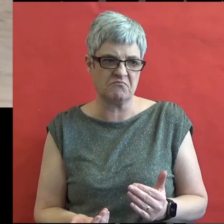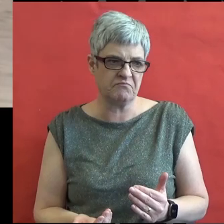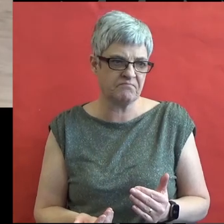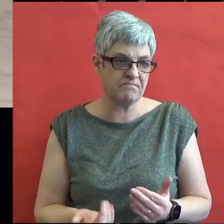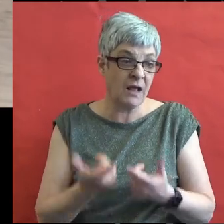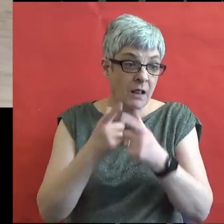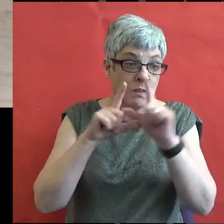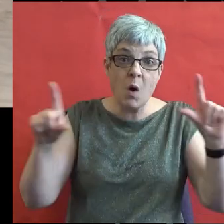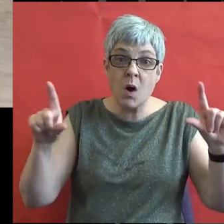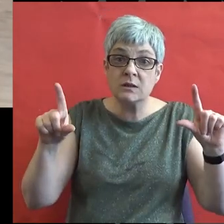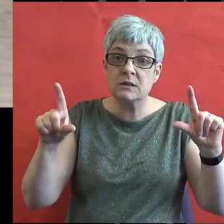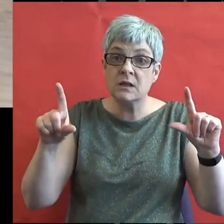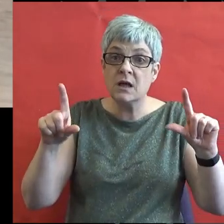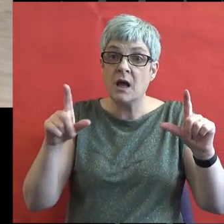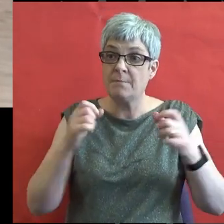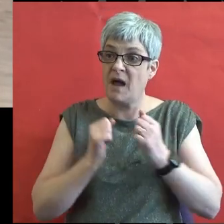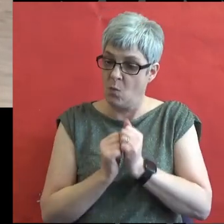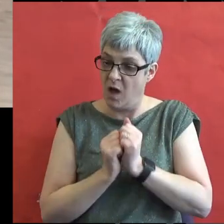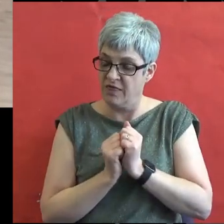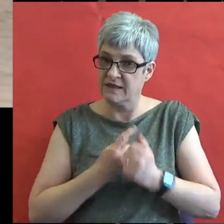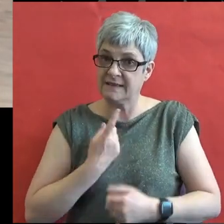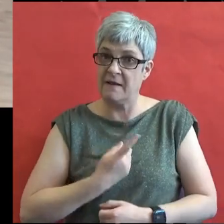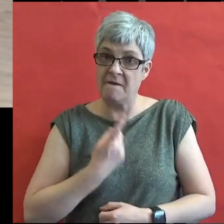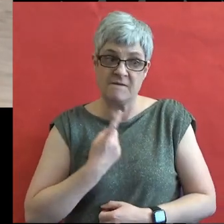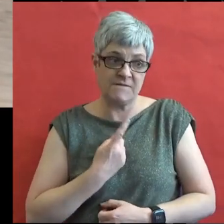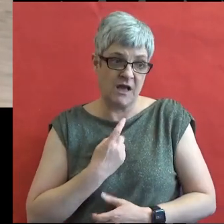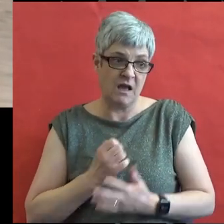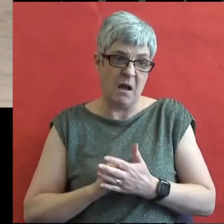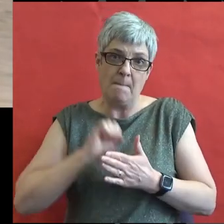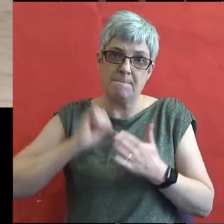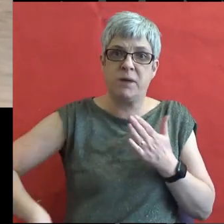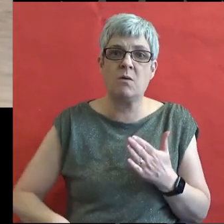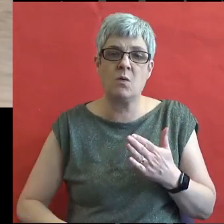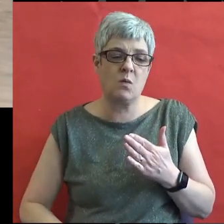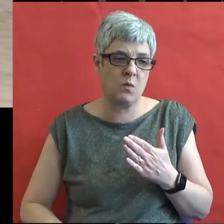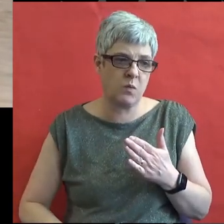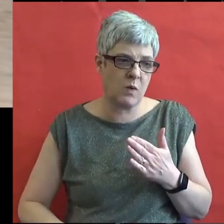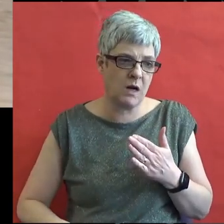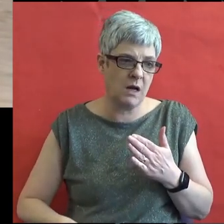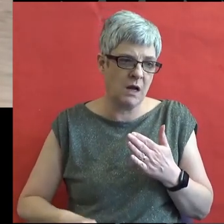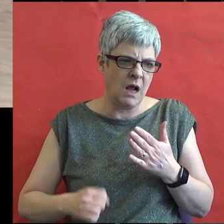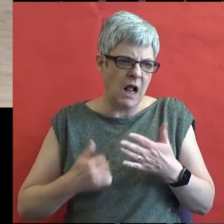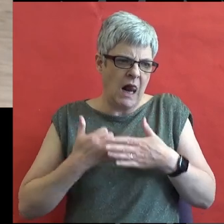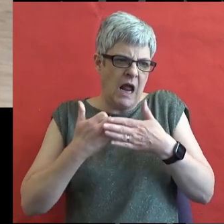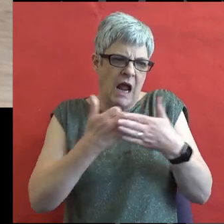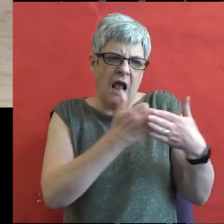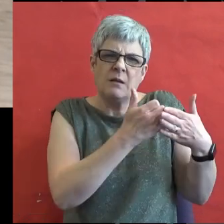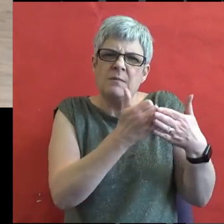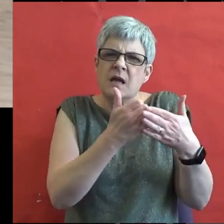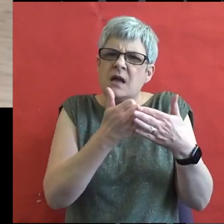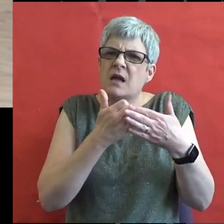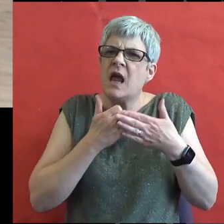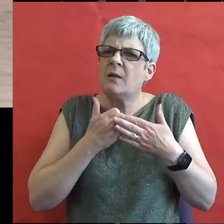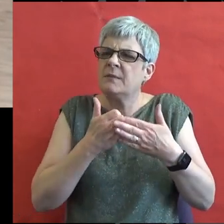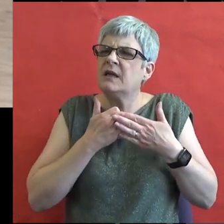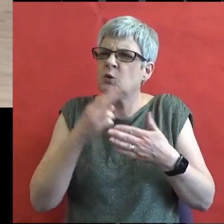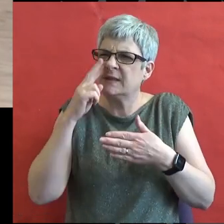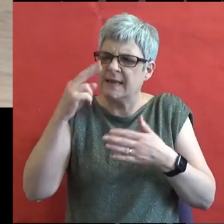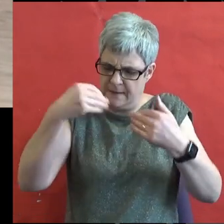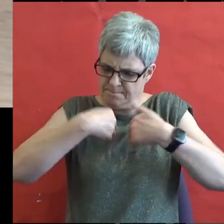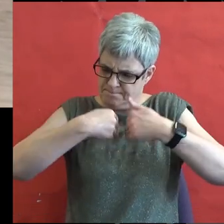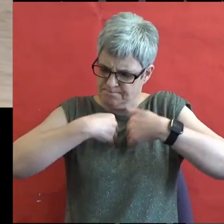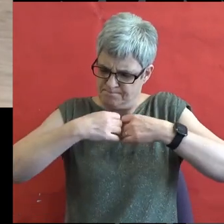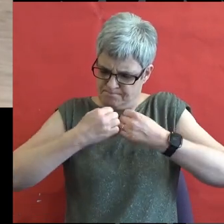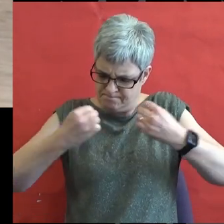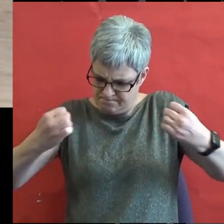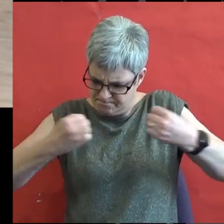Lord, take my self-worth, knock it to the ground. Help me to see in myself there's no